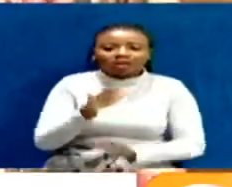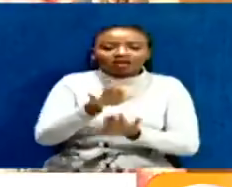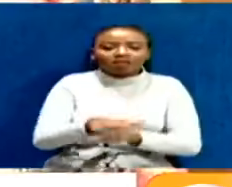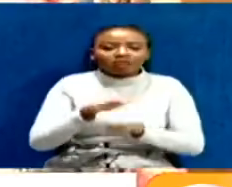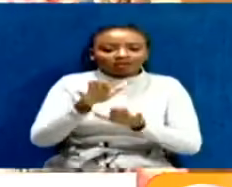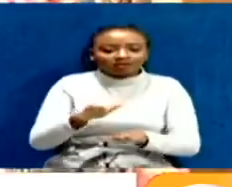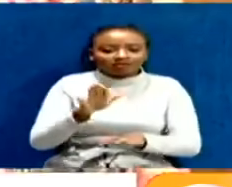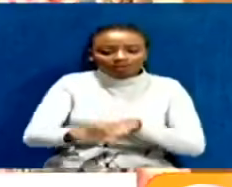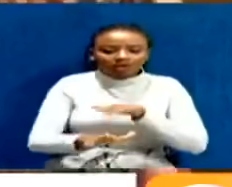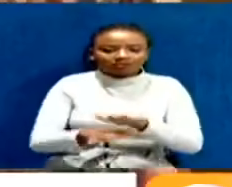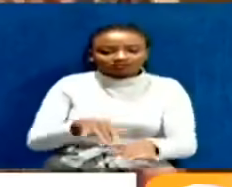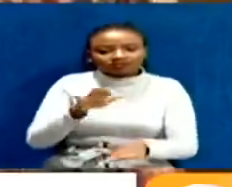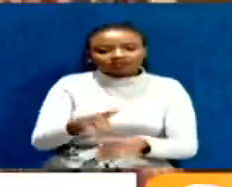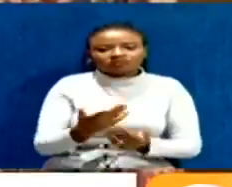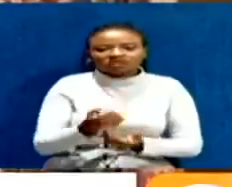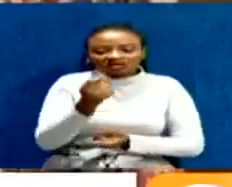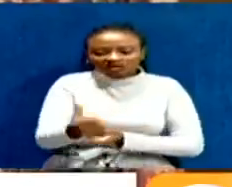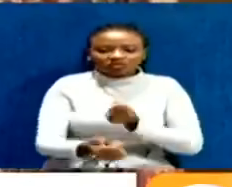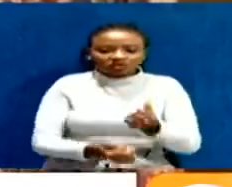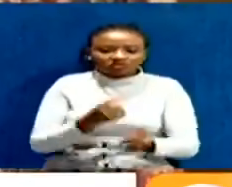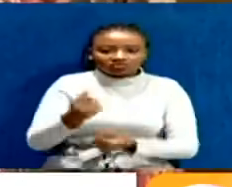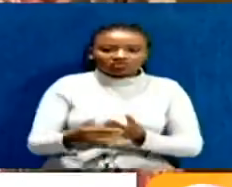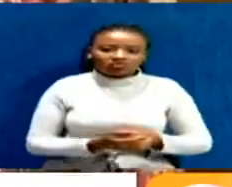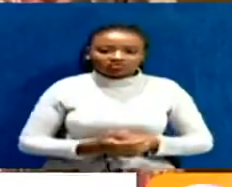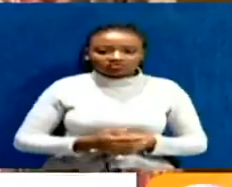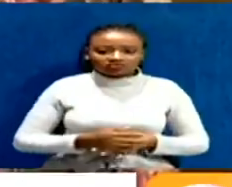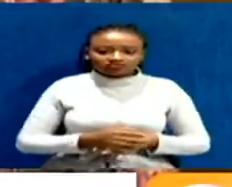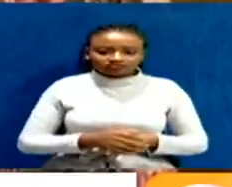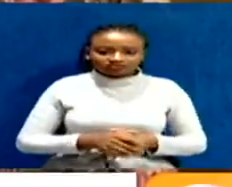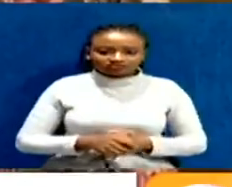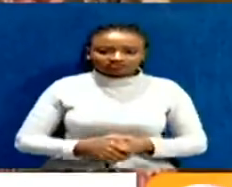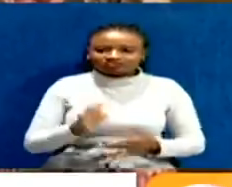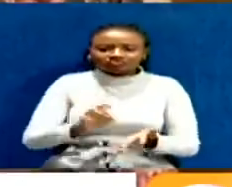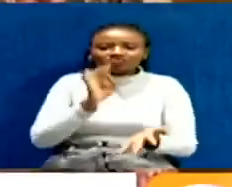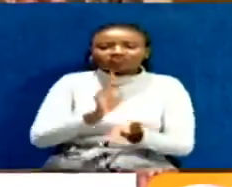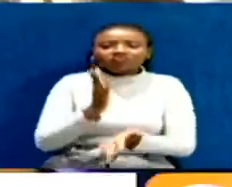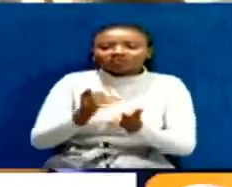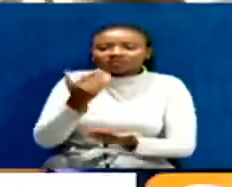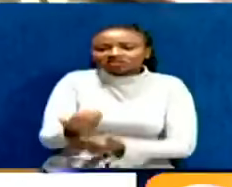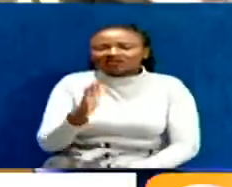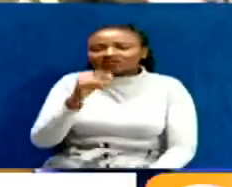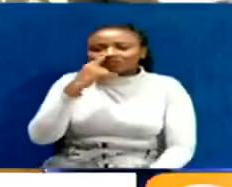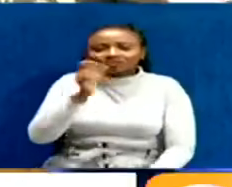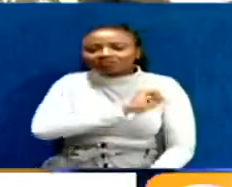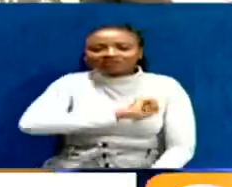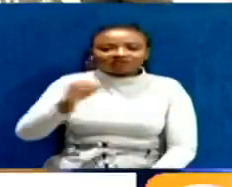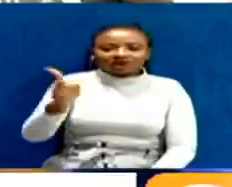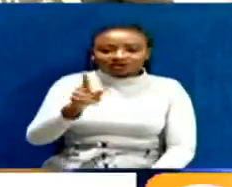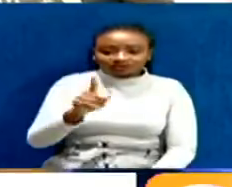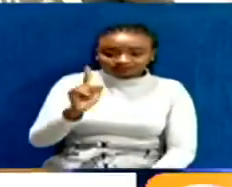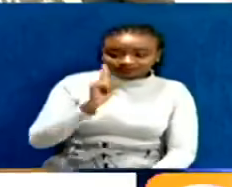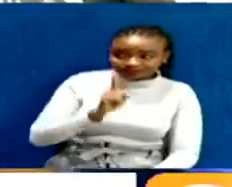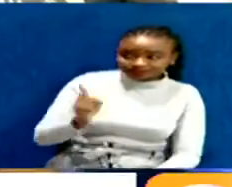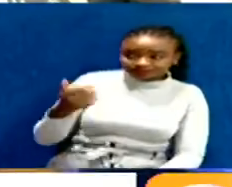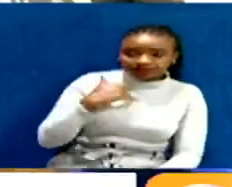lazima mtoto akiingia leo, muda naye ni fupi, kesa nafukuza na rudi. Na pengine mtoto ametoka mbali. Naomi